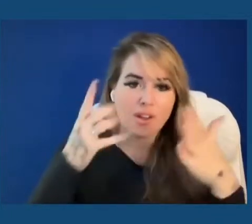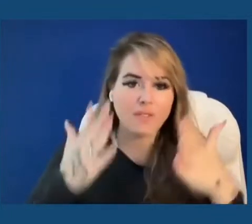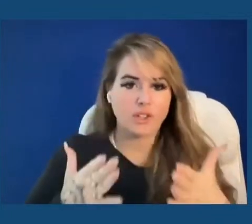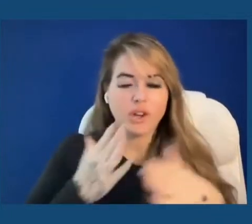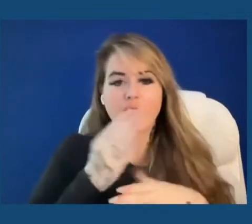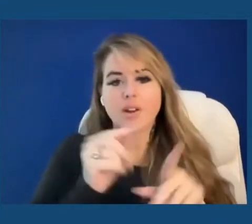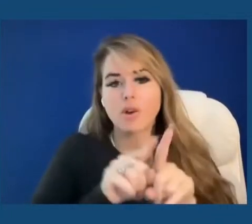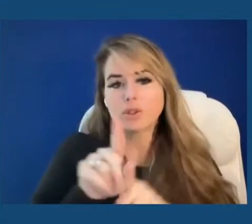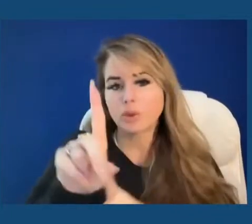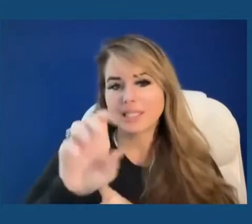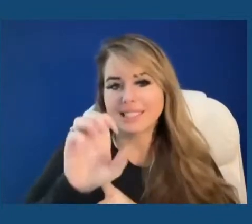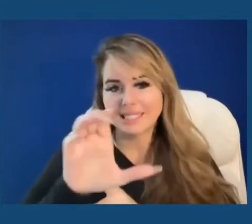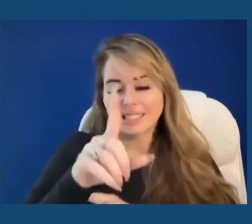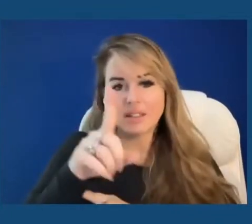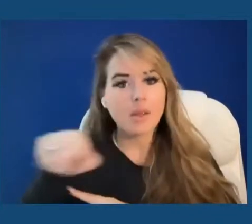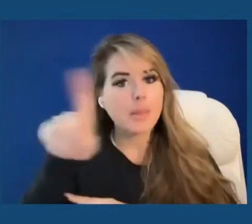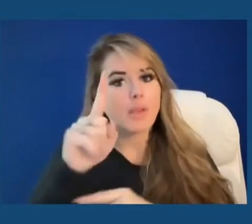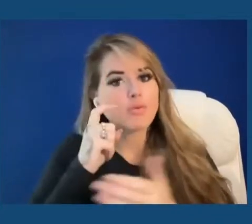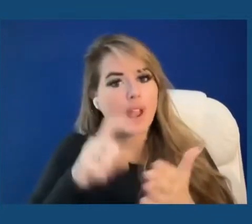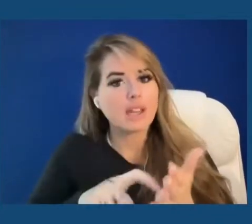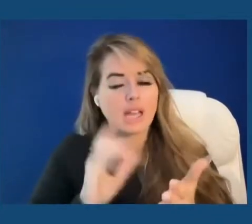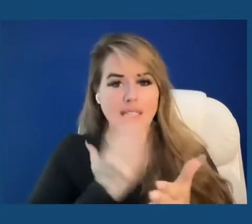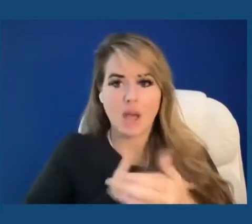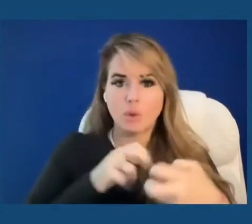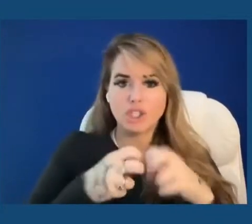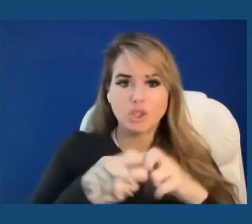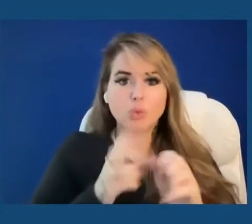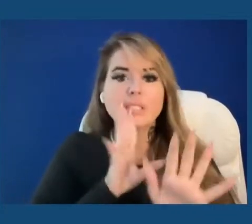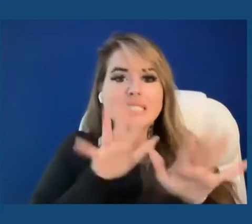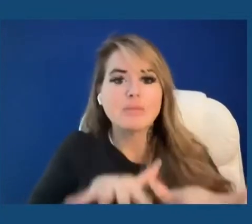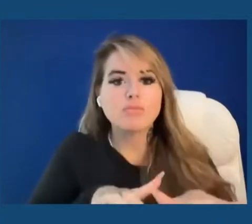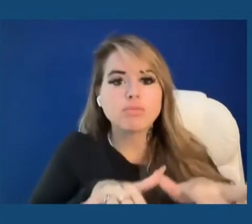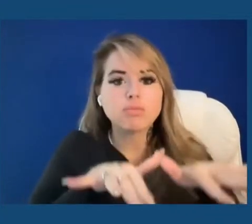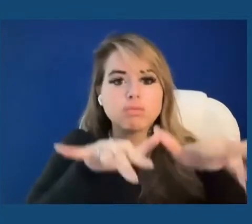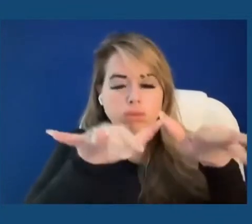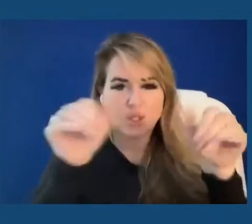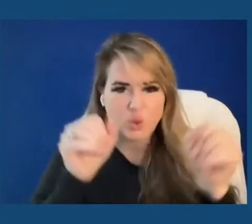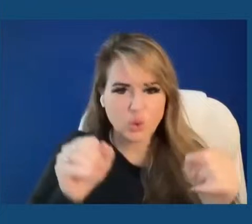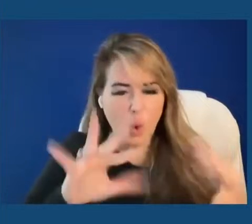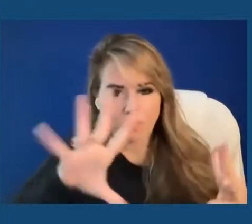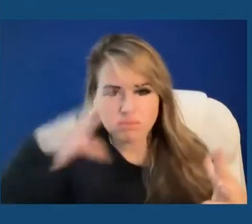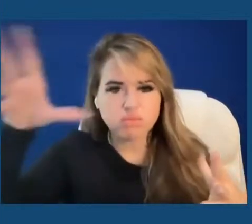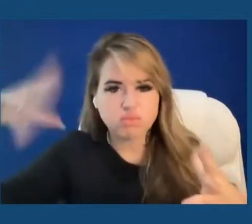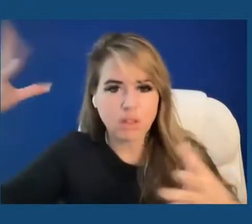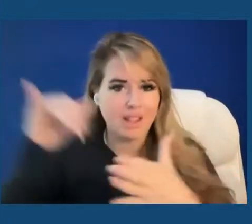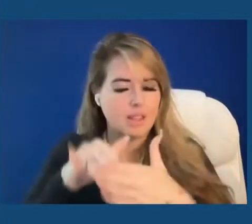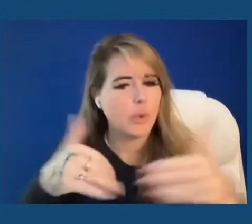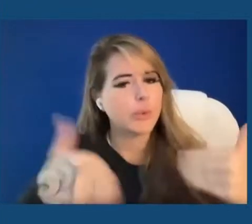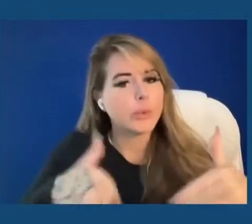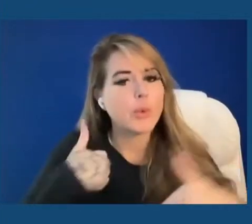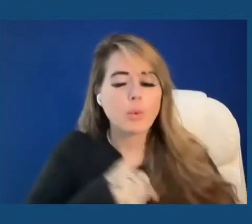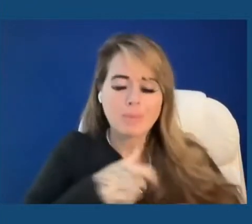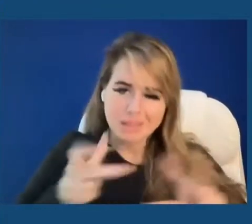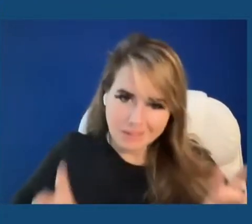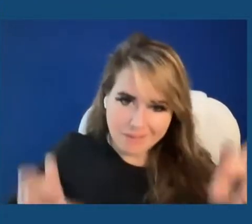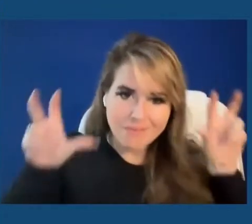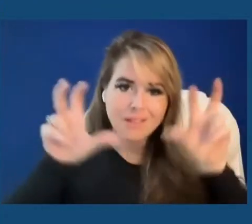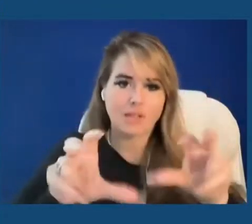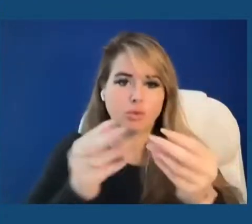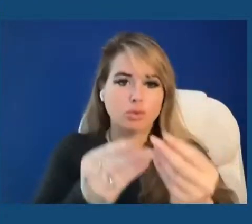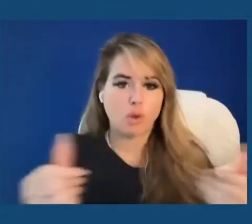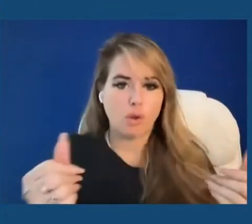for recognizing that the problem of rising seas and destructive storms require significant investment, and that the